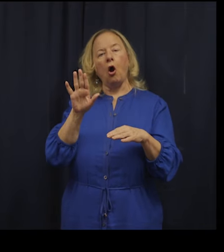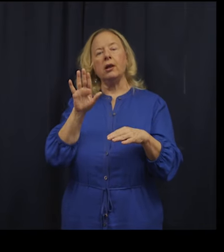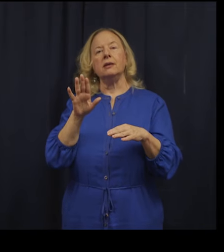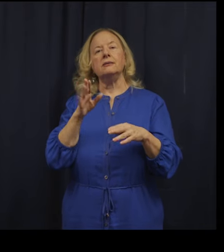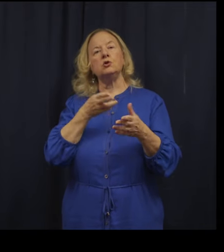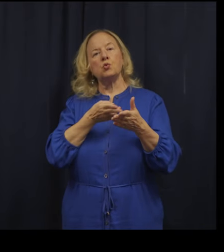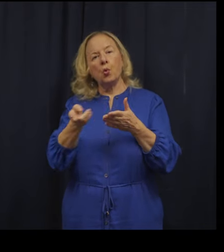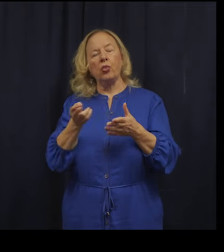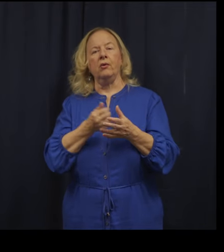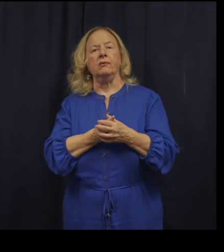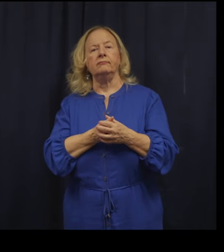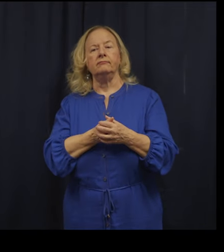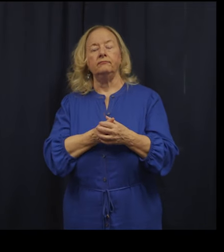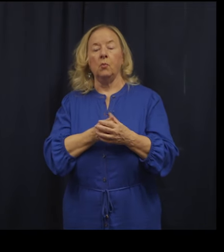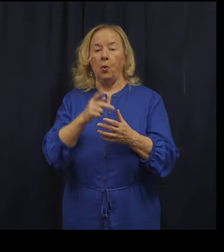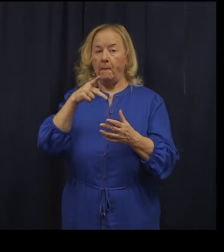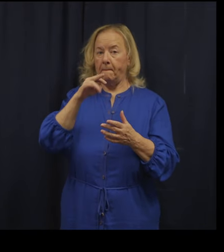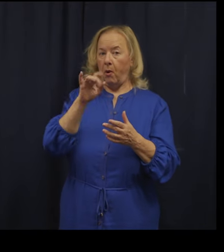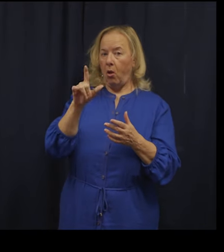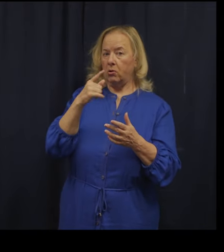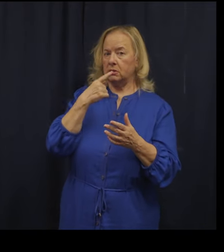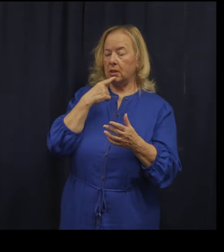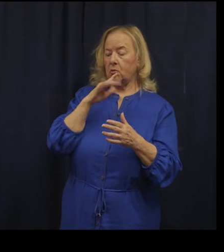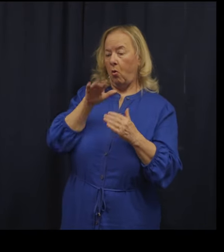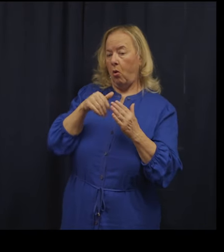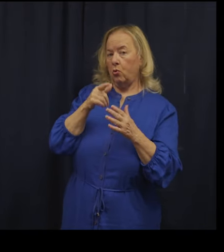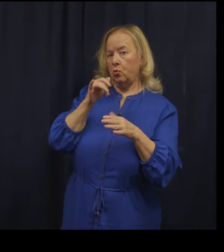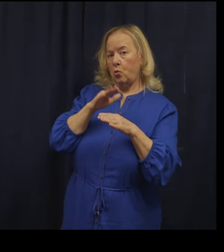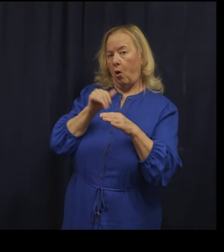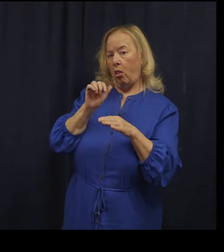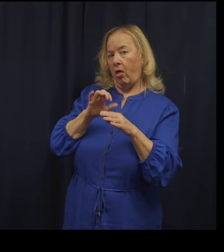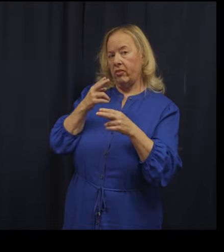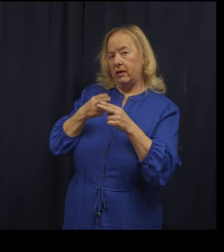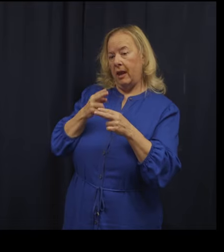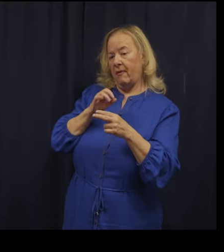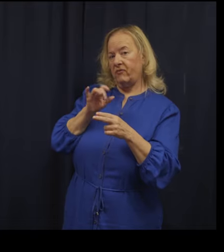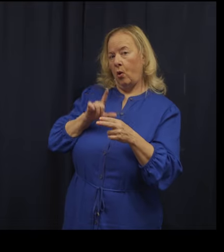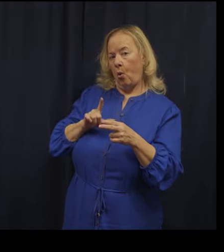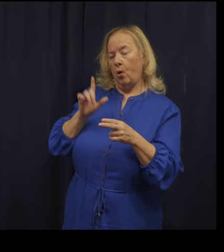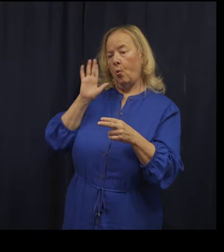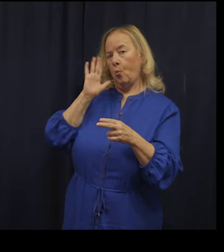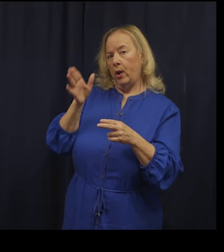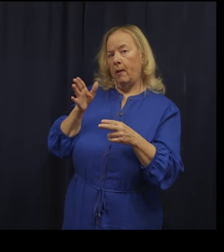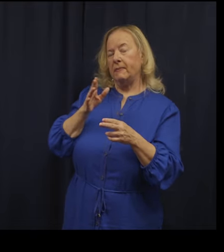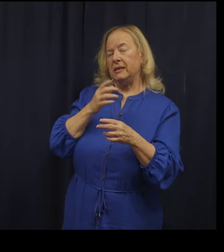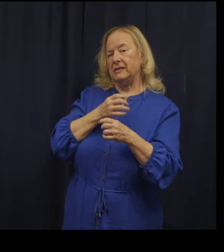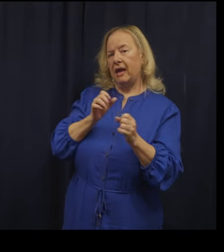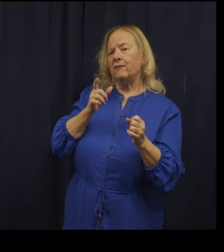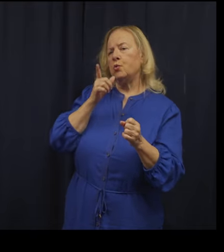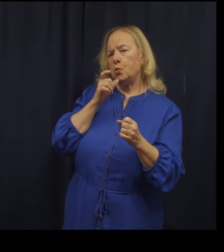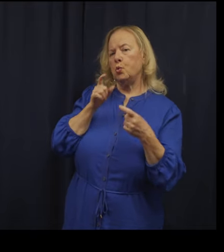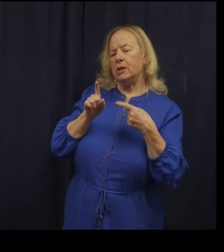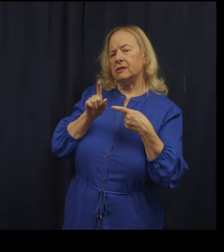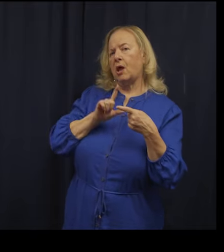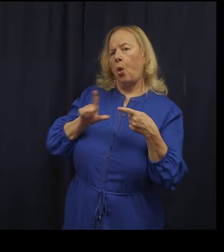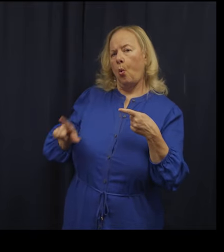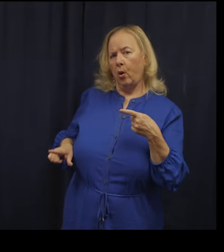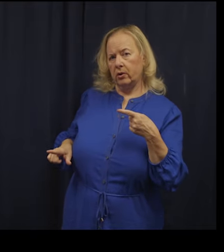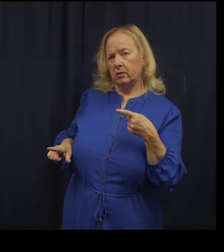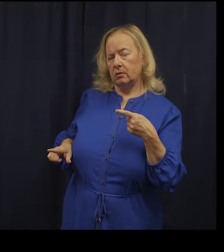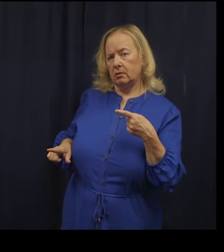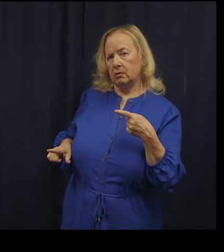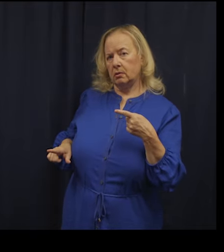in truth. So when Paul says, all who call upon the name of the Lord shall be saved, who is the